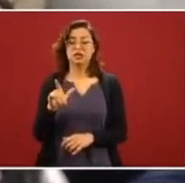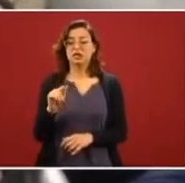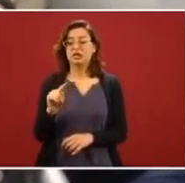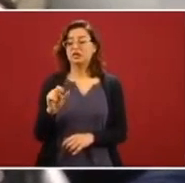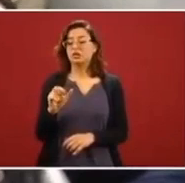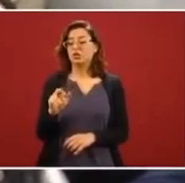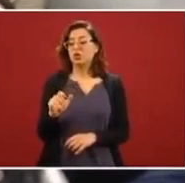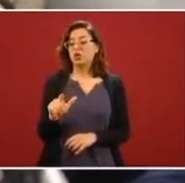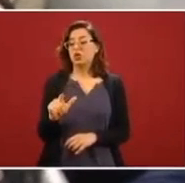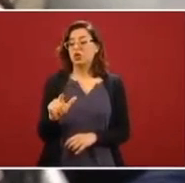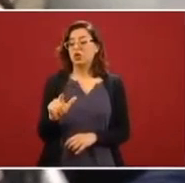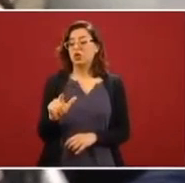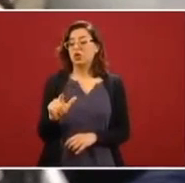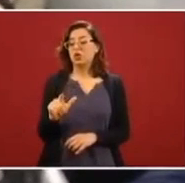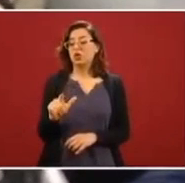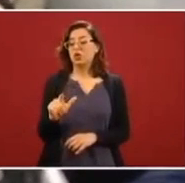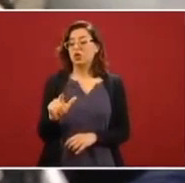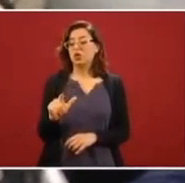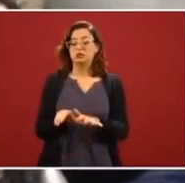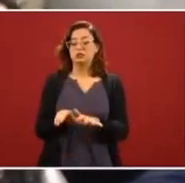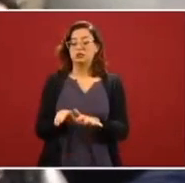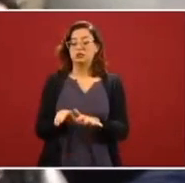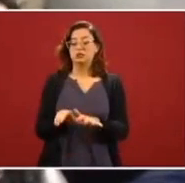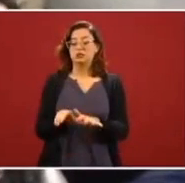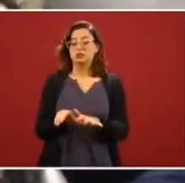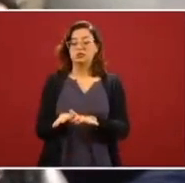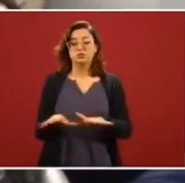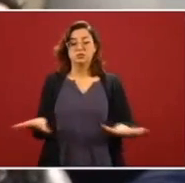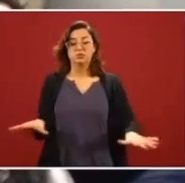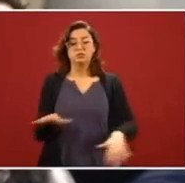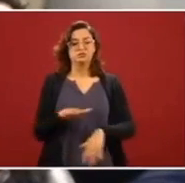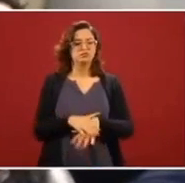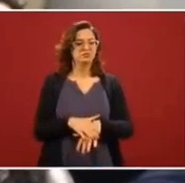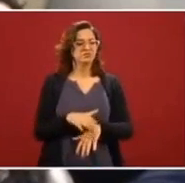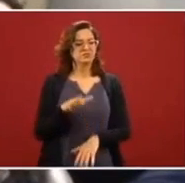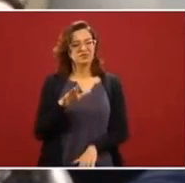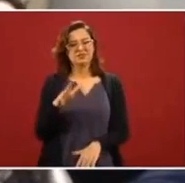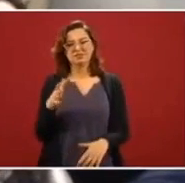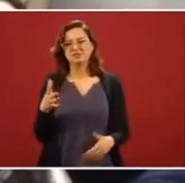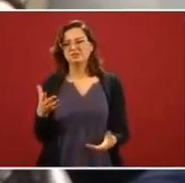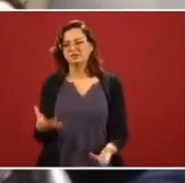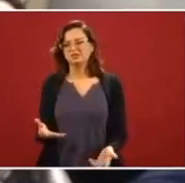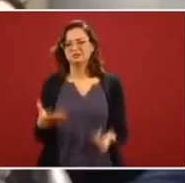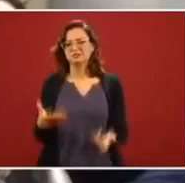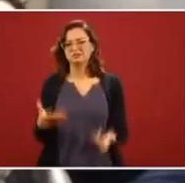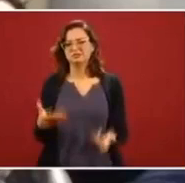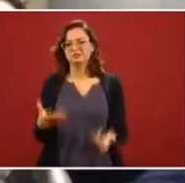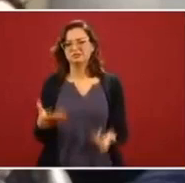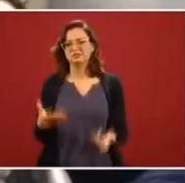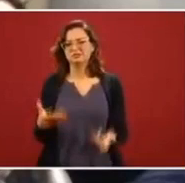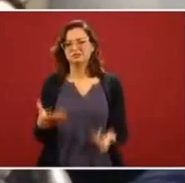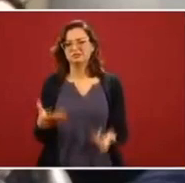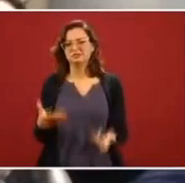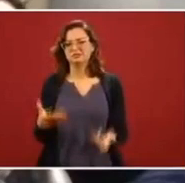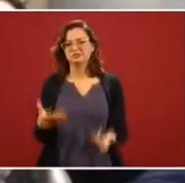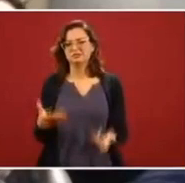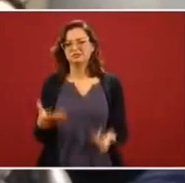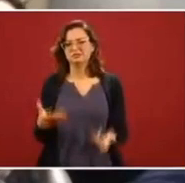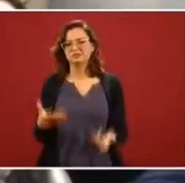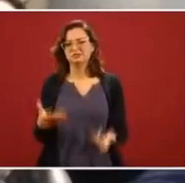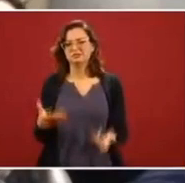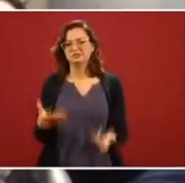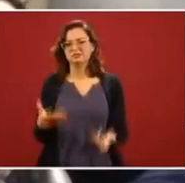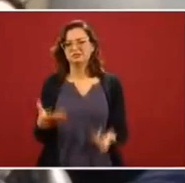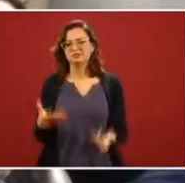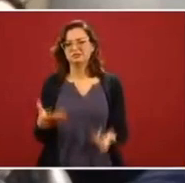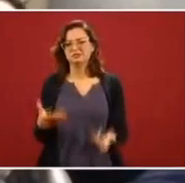sus playas, on its beaches. hay mucha gente que no es nacional, no There are a lot of people that are